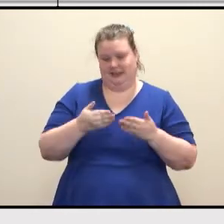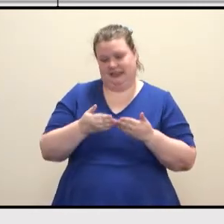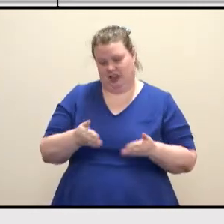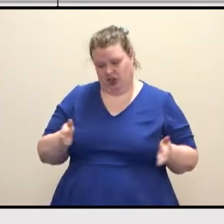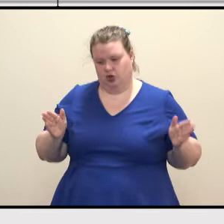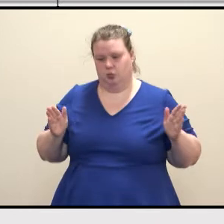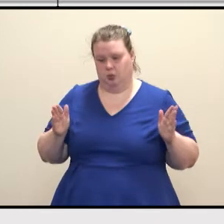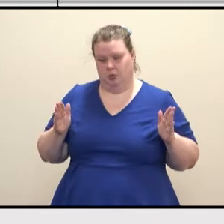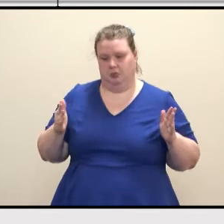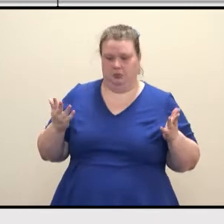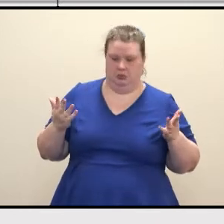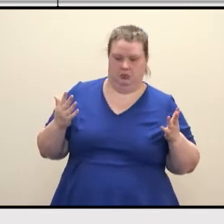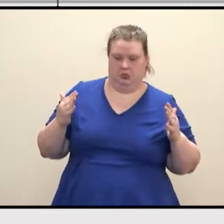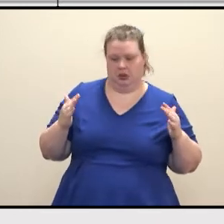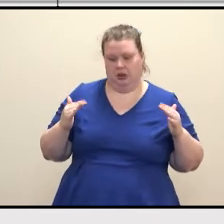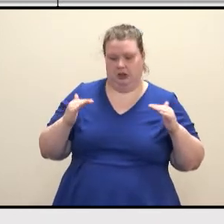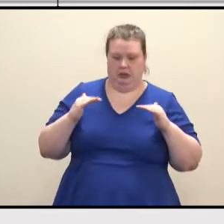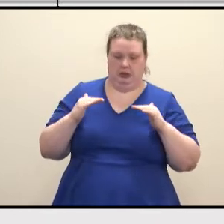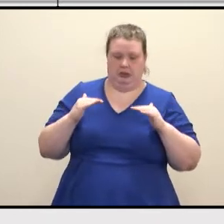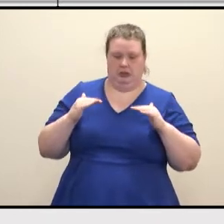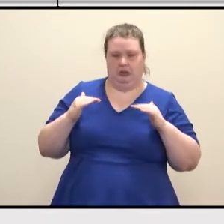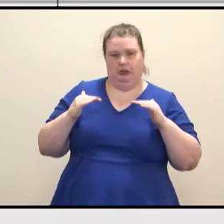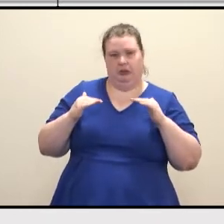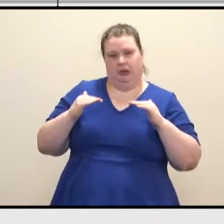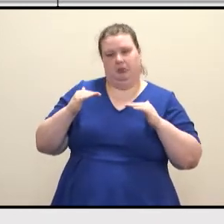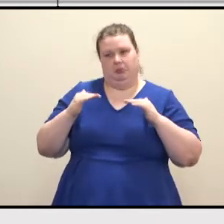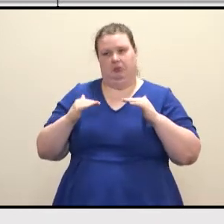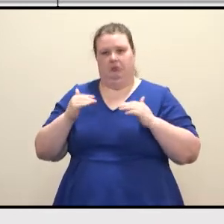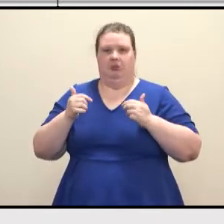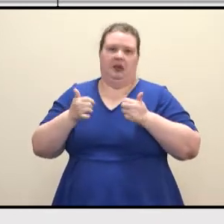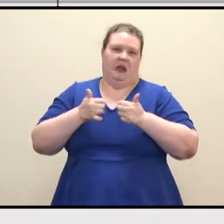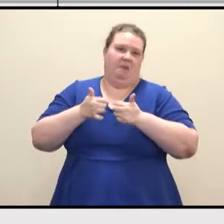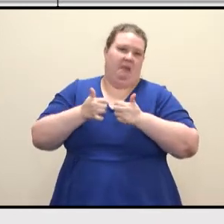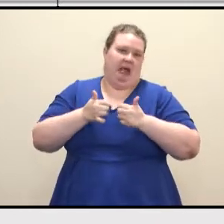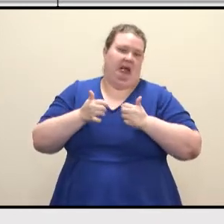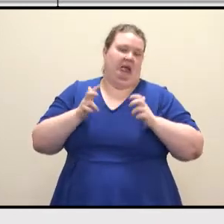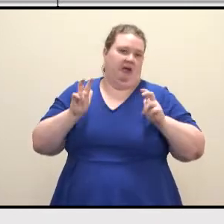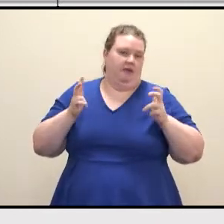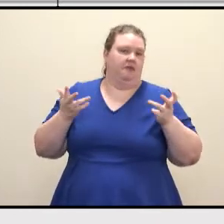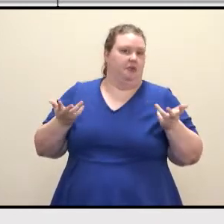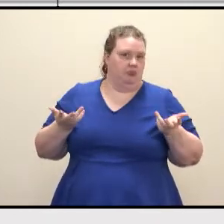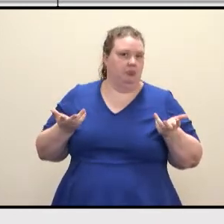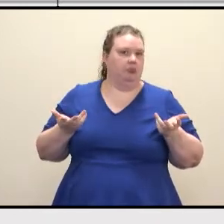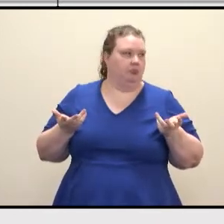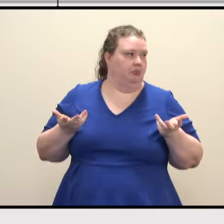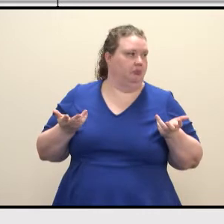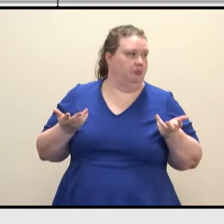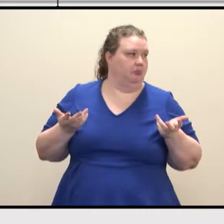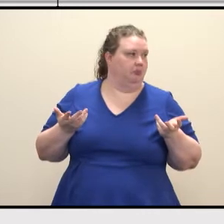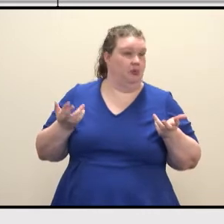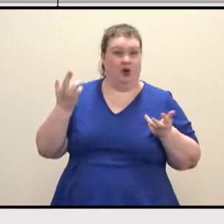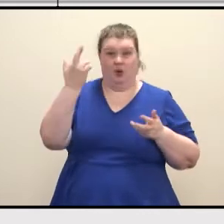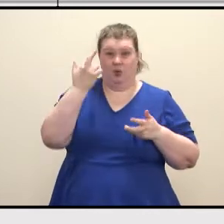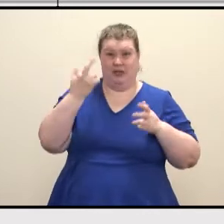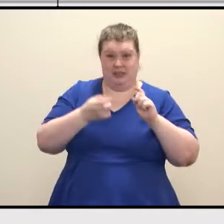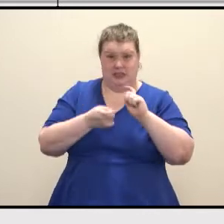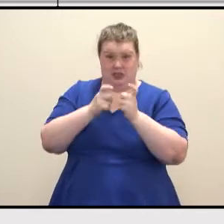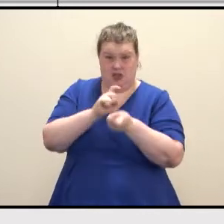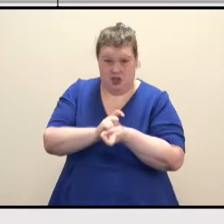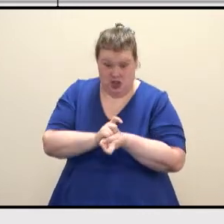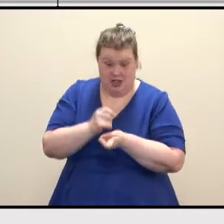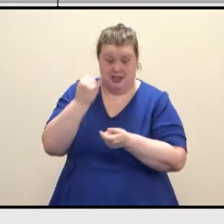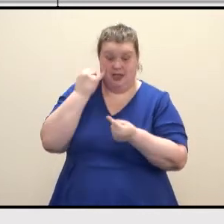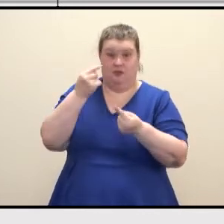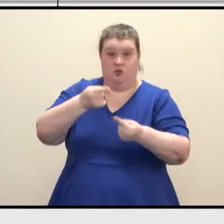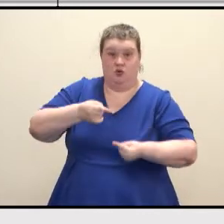would say that these particular stipends are competitive. Any reason why you would change these would be if you're